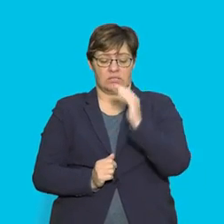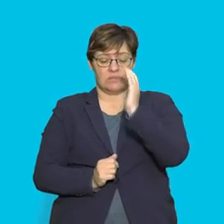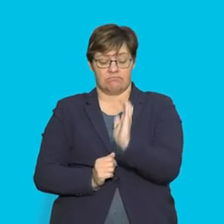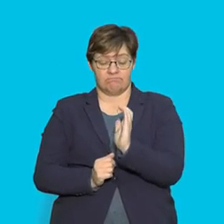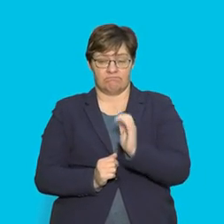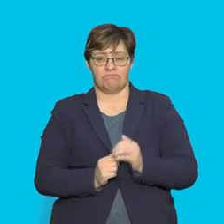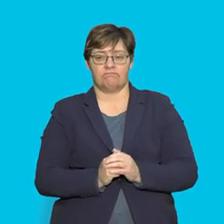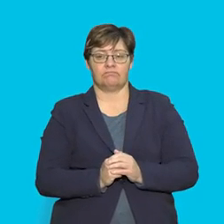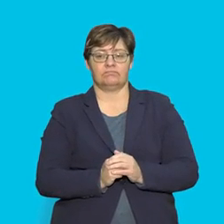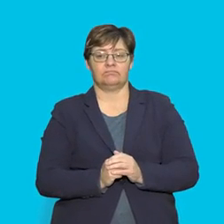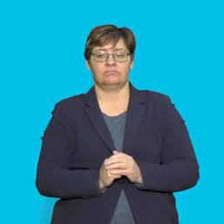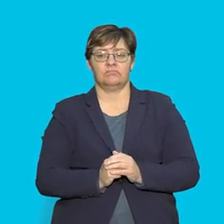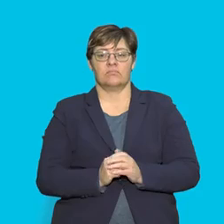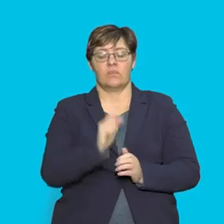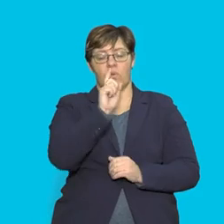into